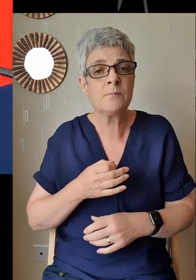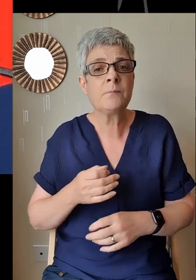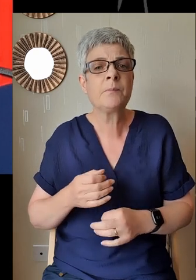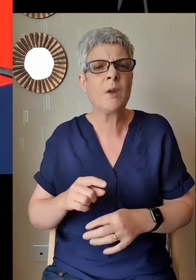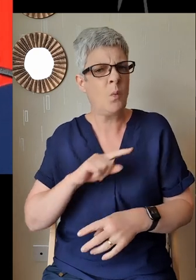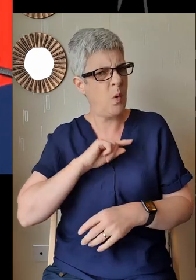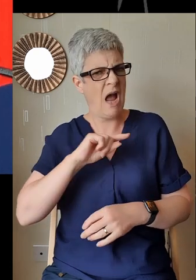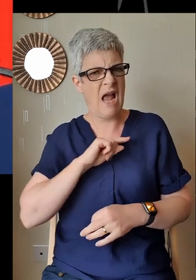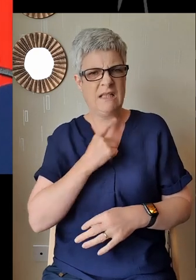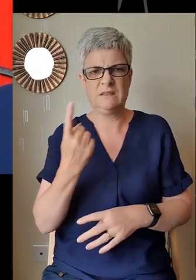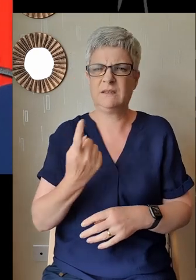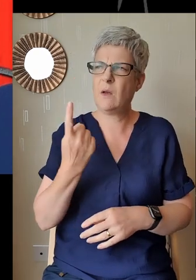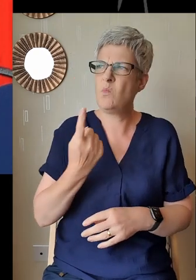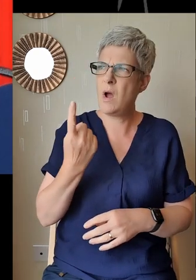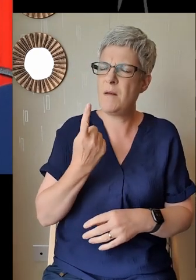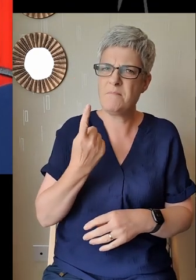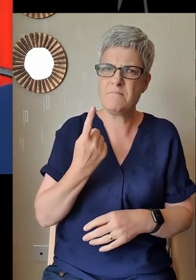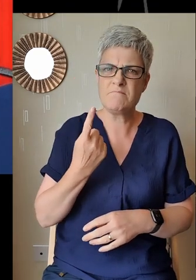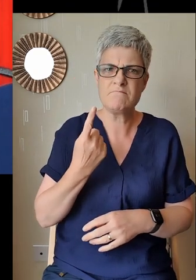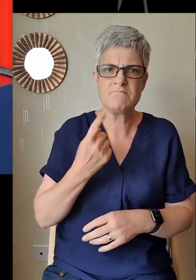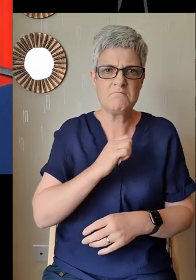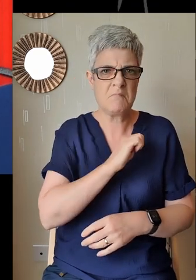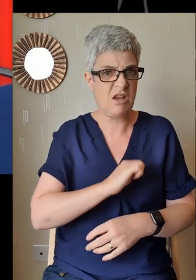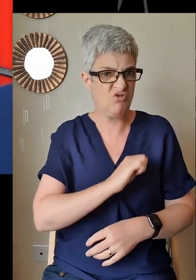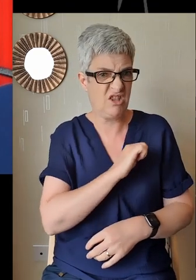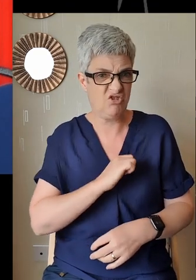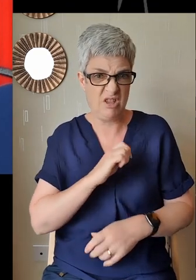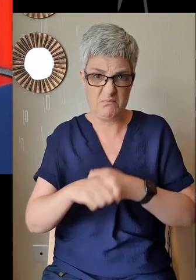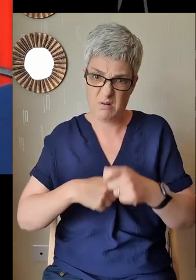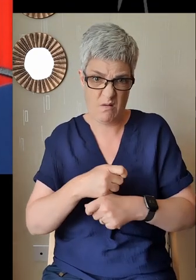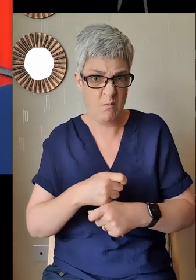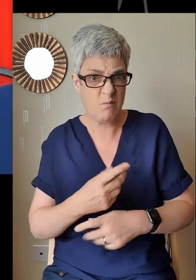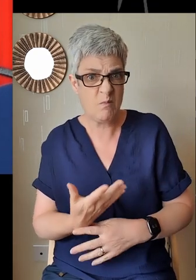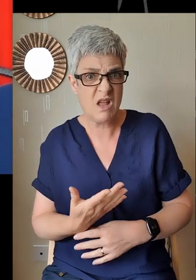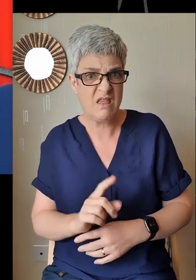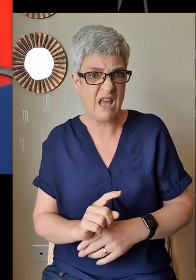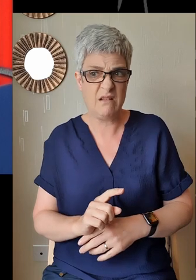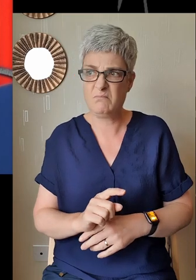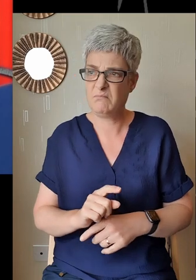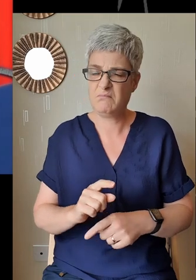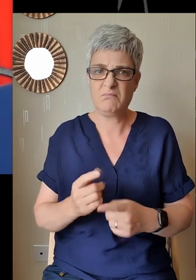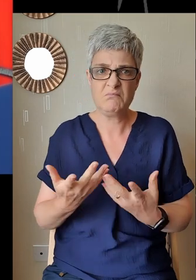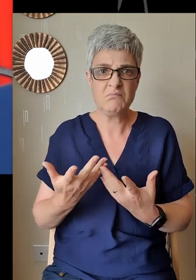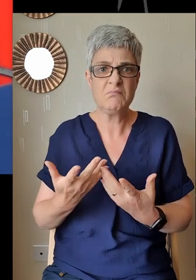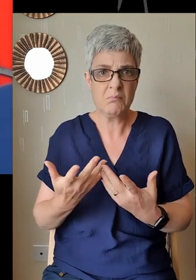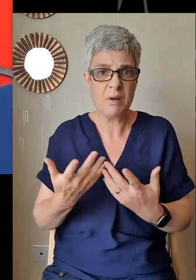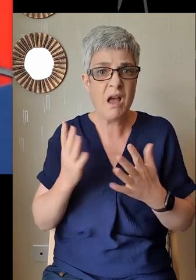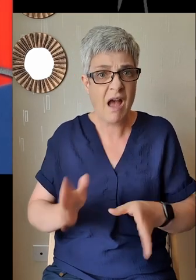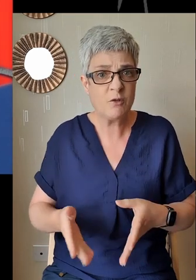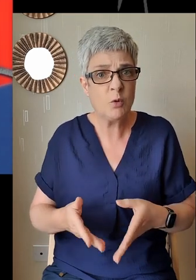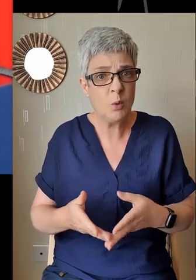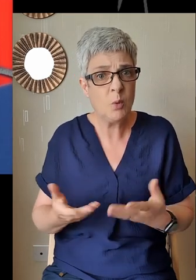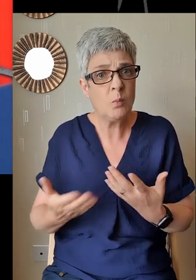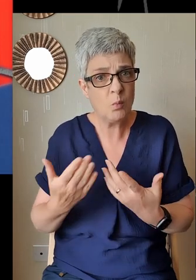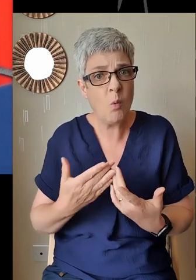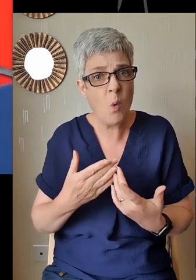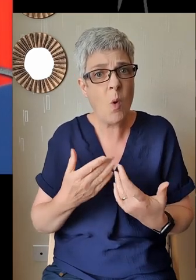Why should someone become a Christian and be a Christian? In order to be more with Christ and more like